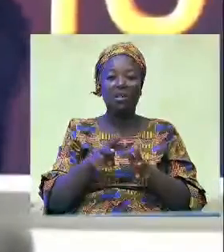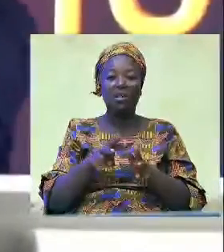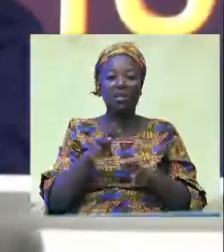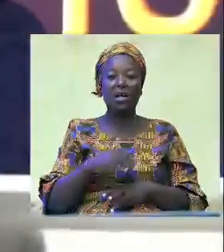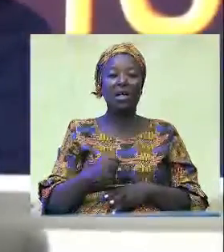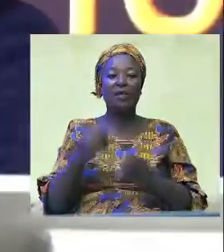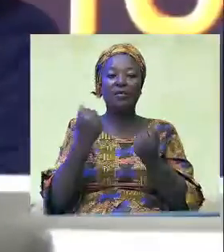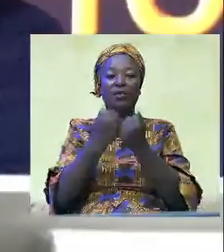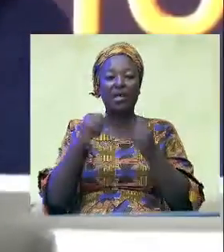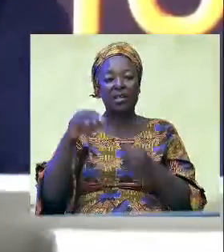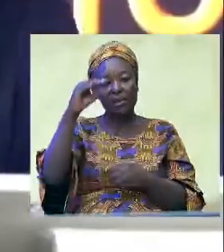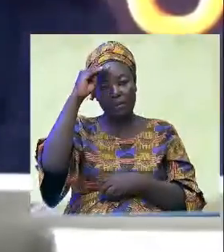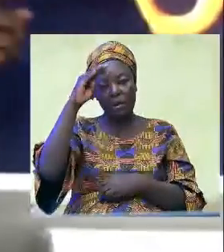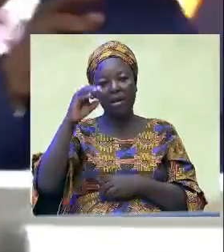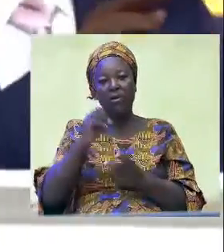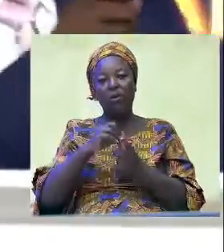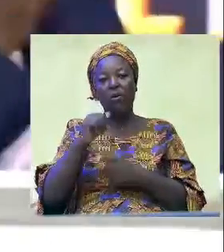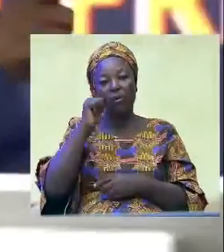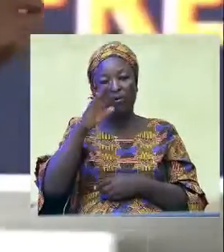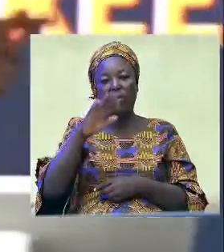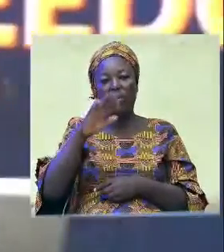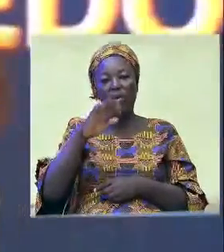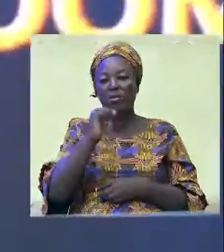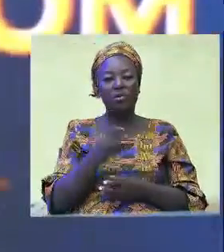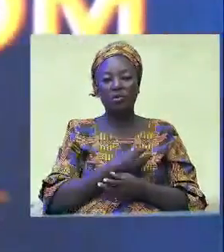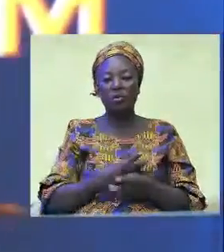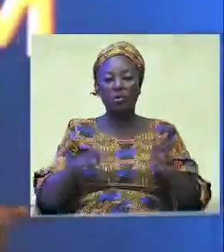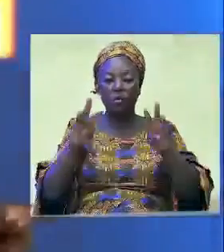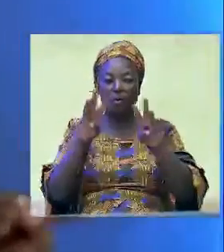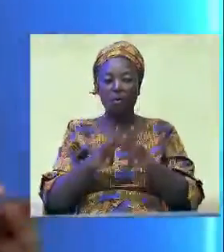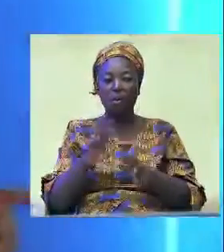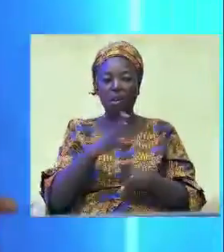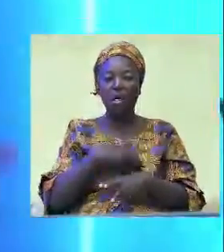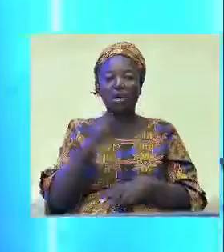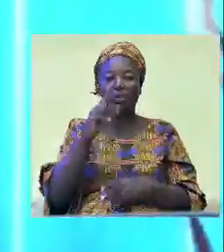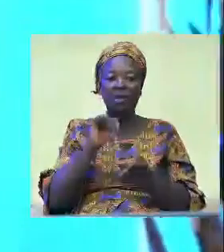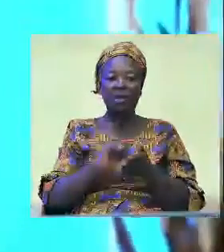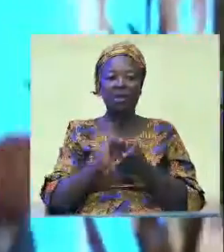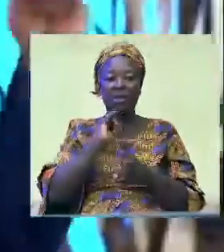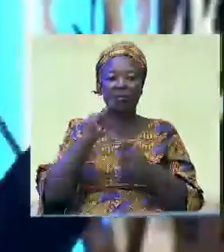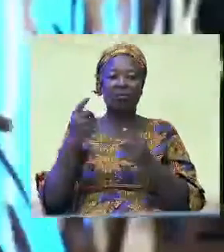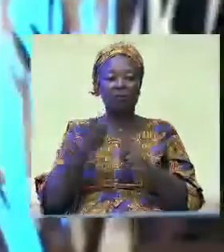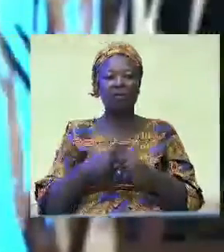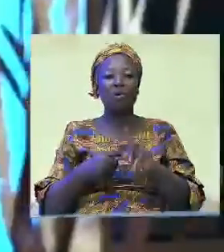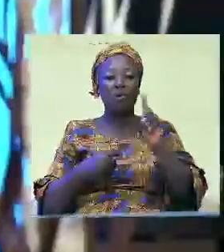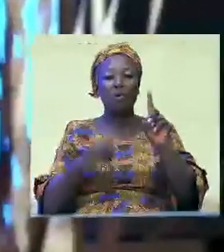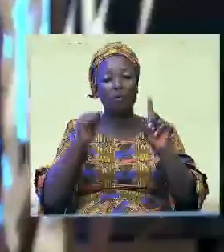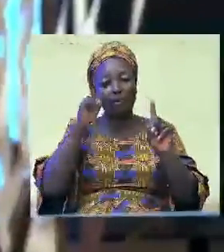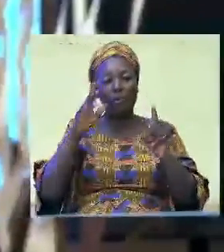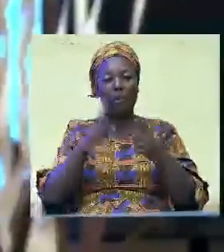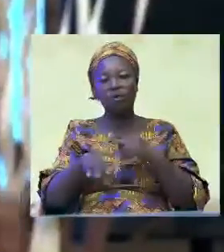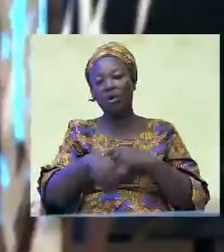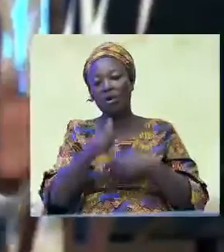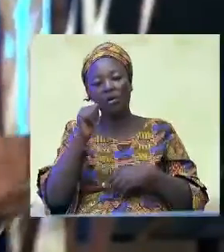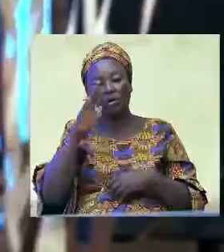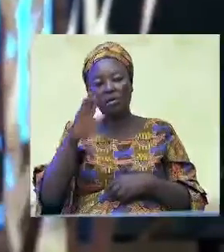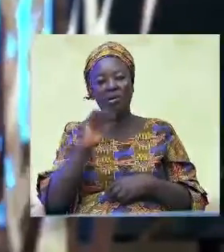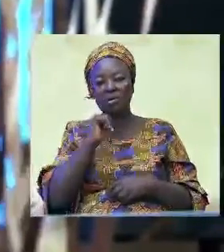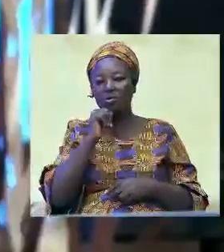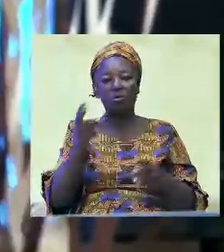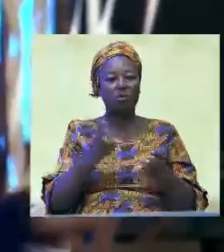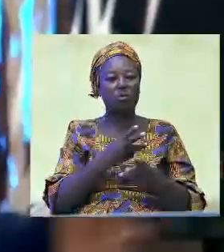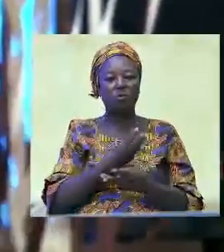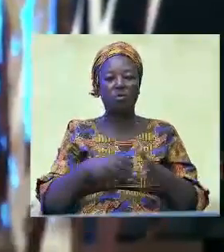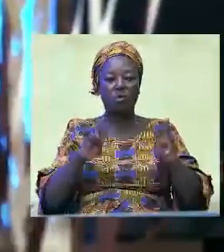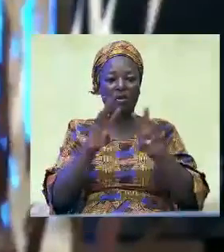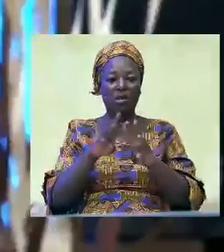The thief is not worthy. The violent fighting man or woman is not worthy. And the one that is going